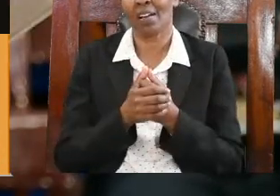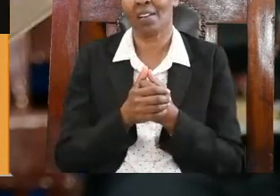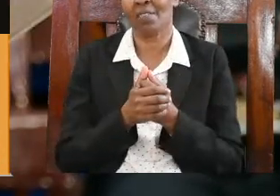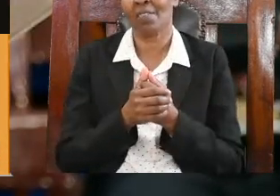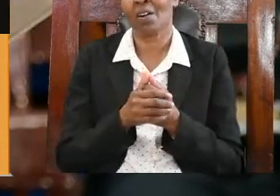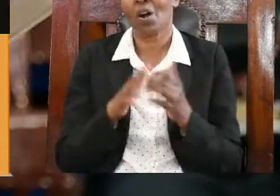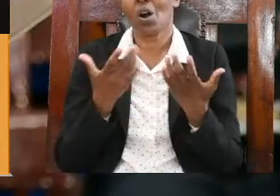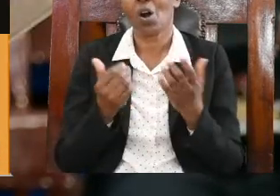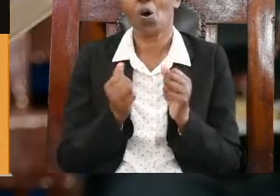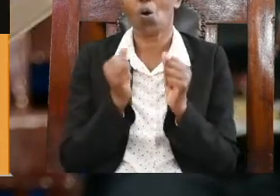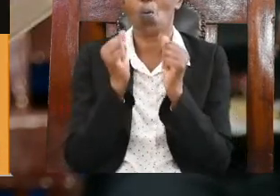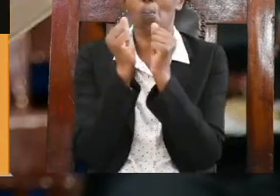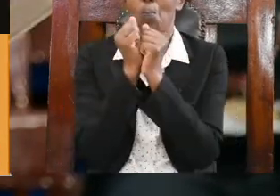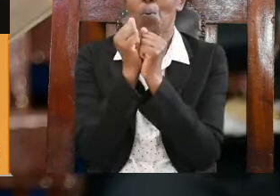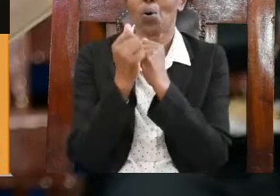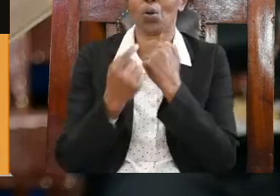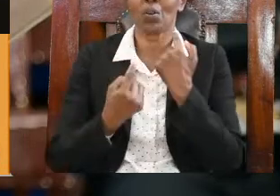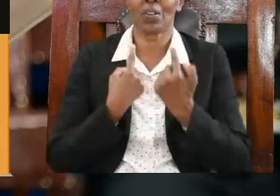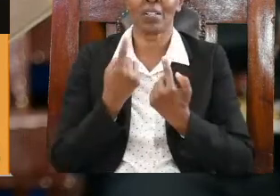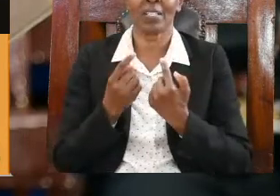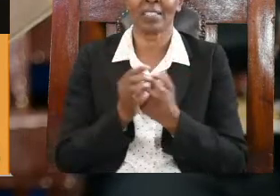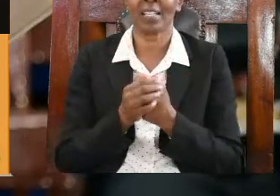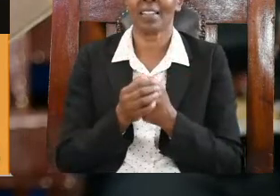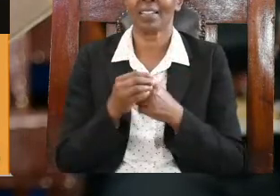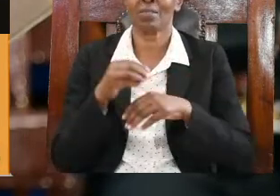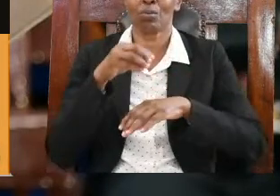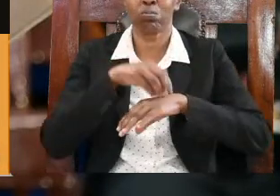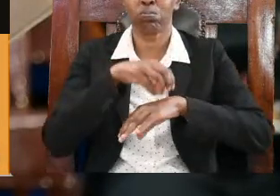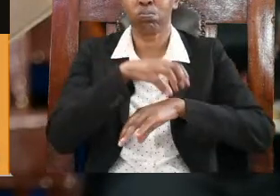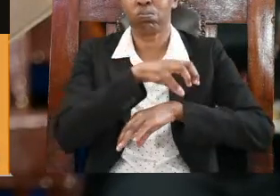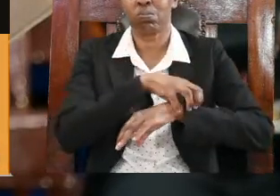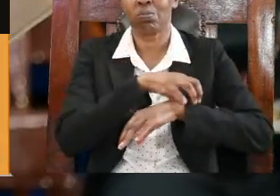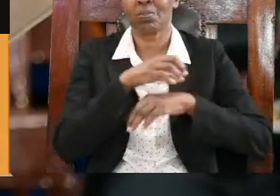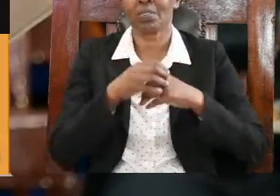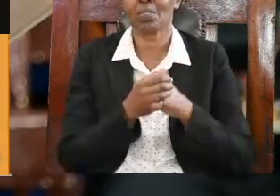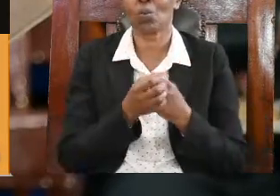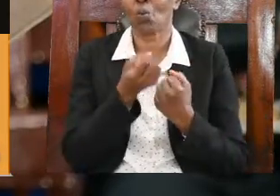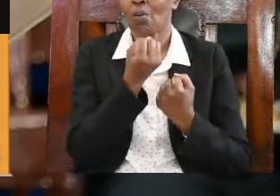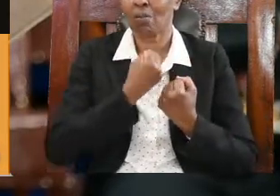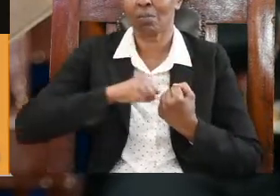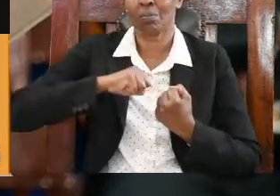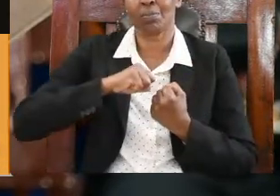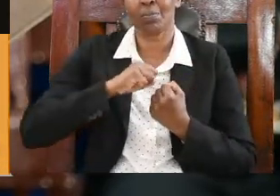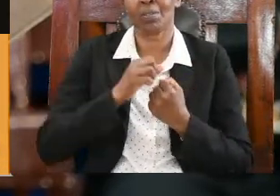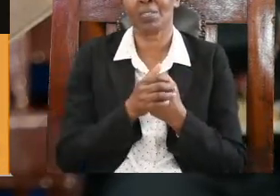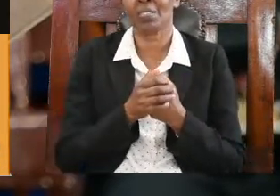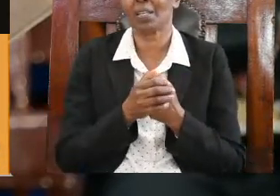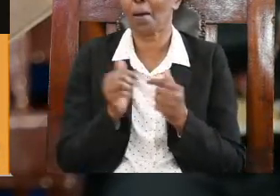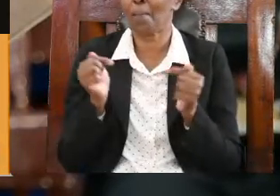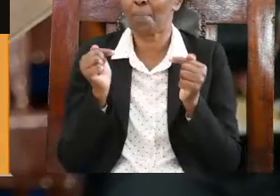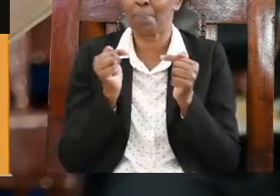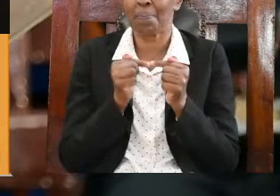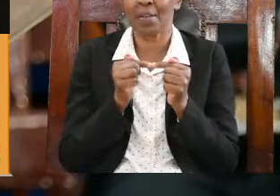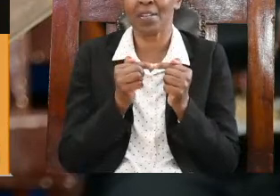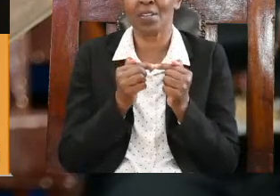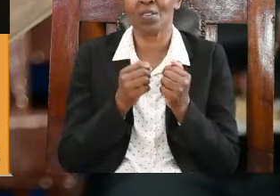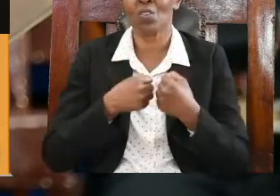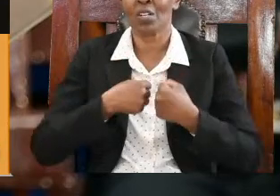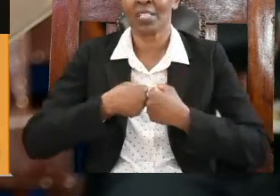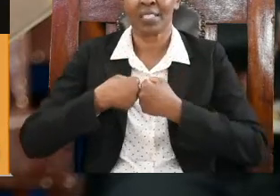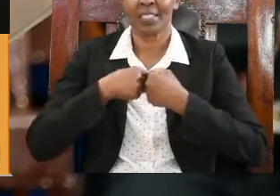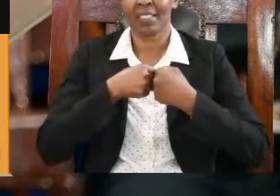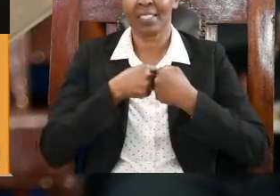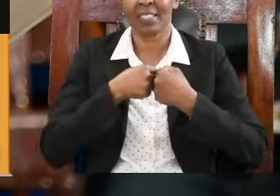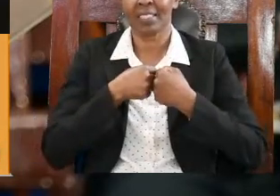it. And you know, persecution are wounds or abuse or painful circumstances